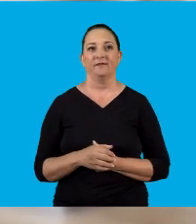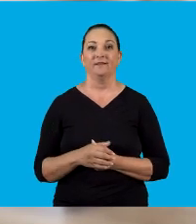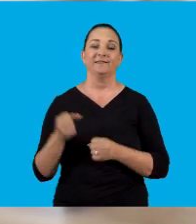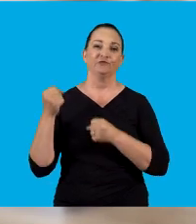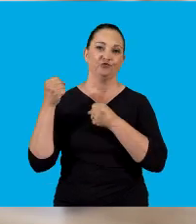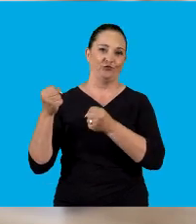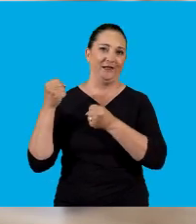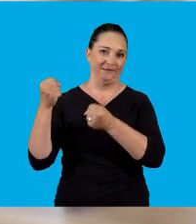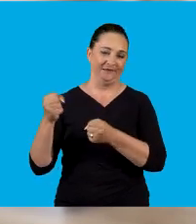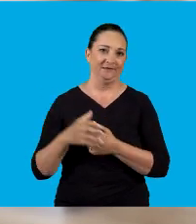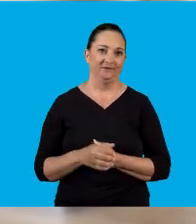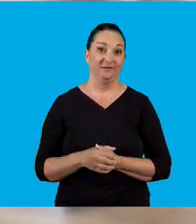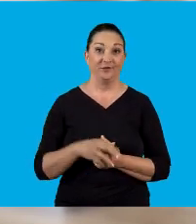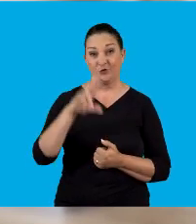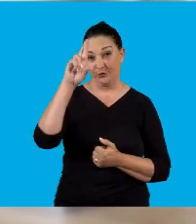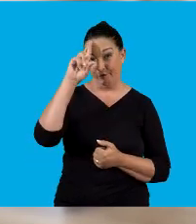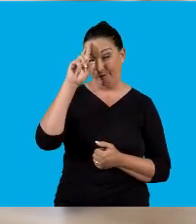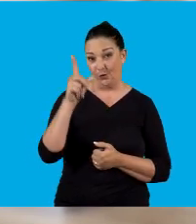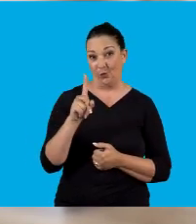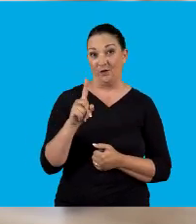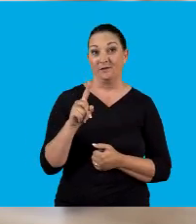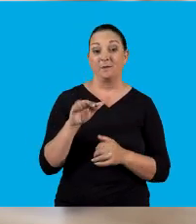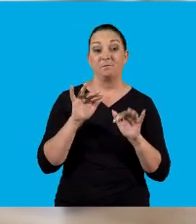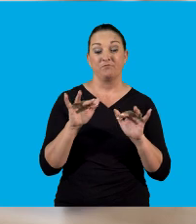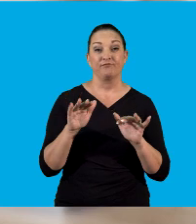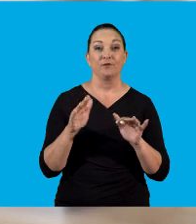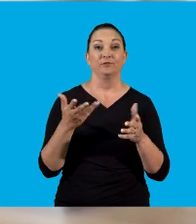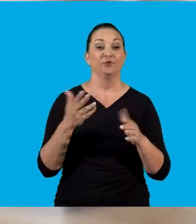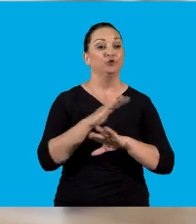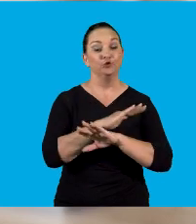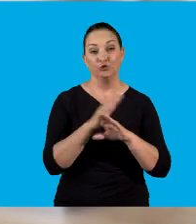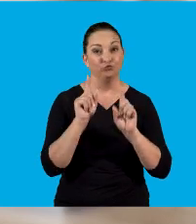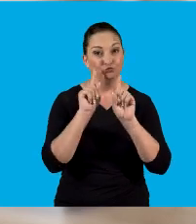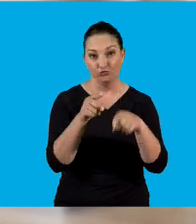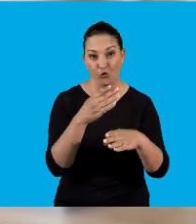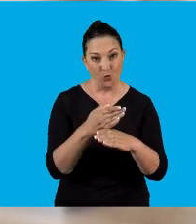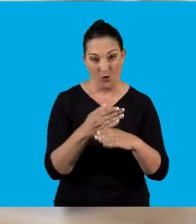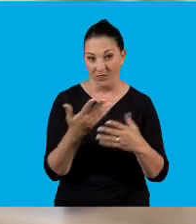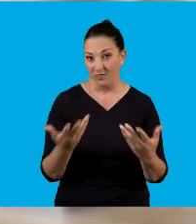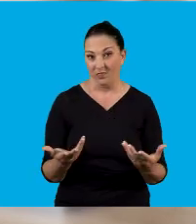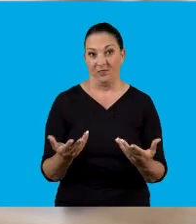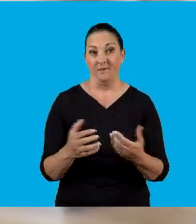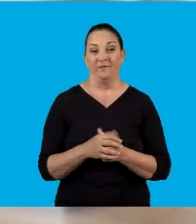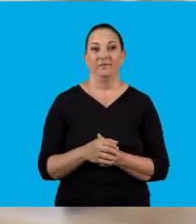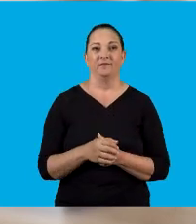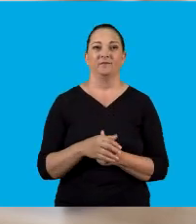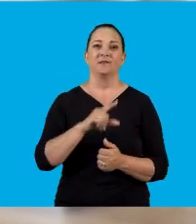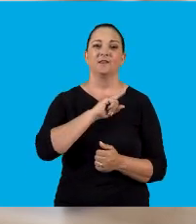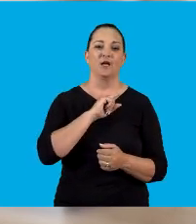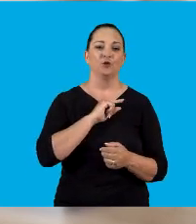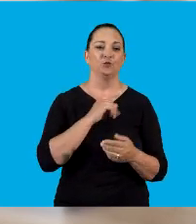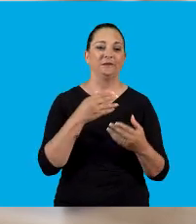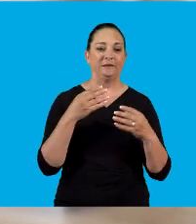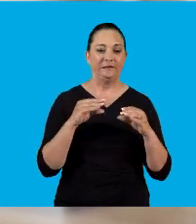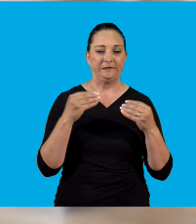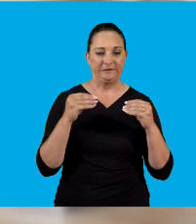that would be strikes. Because remember, with strikes, employees are not at work, they are striking. There's no